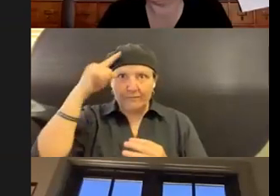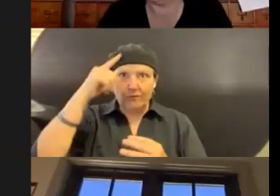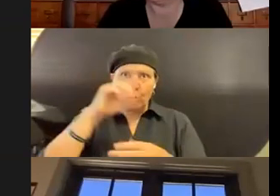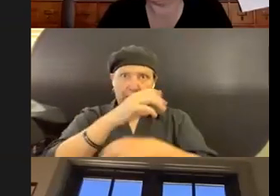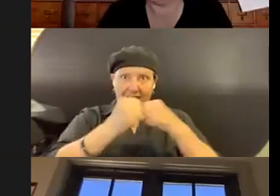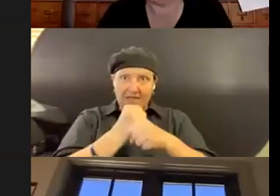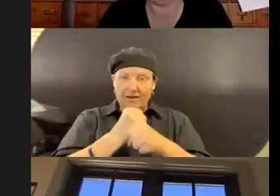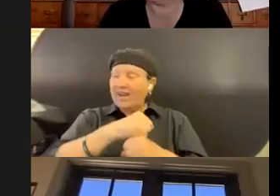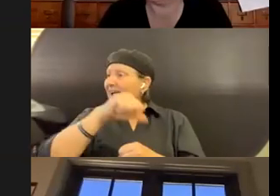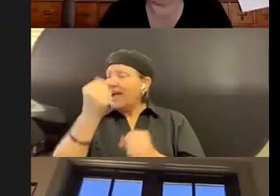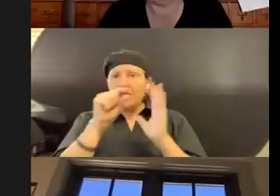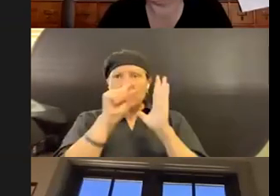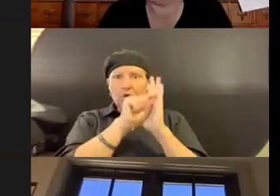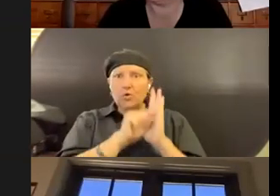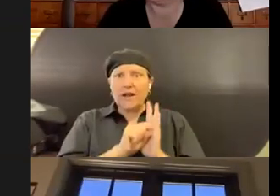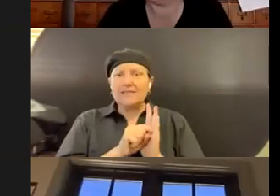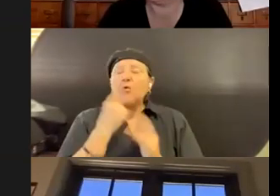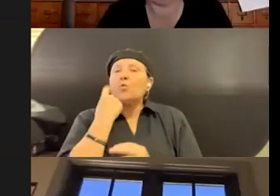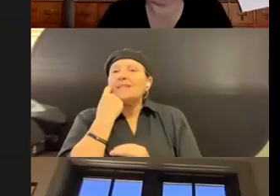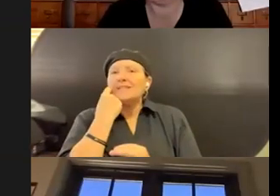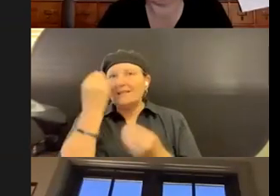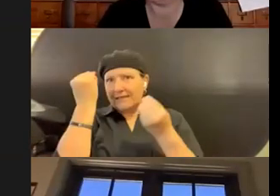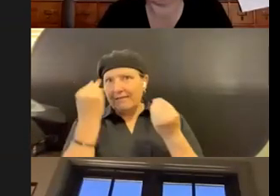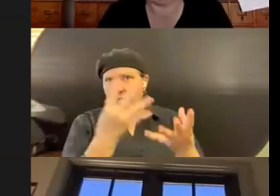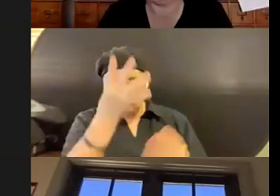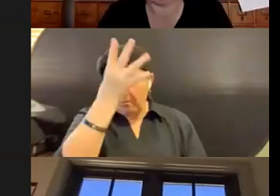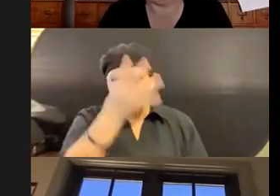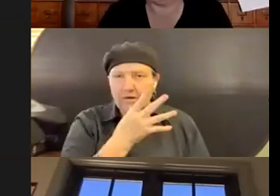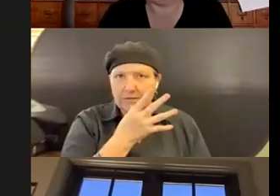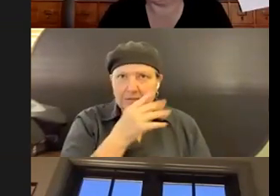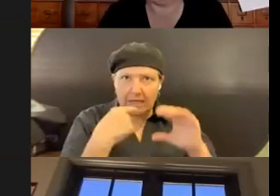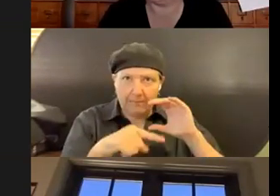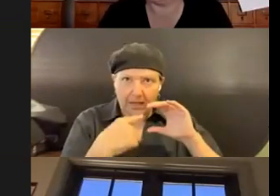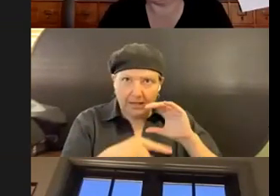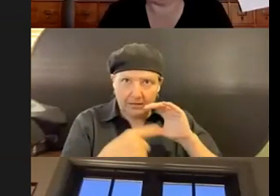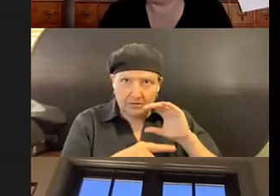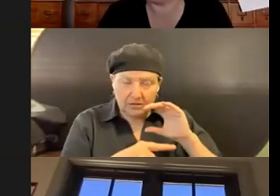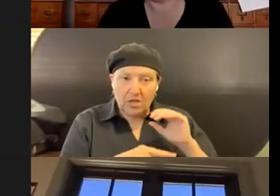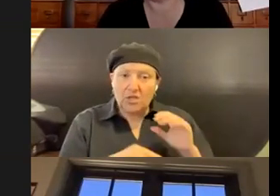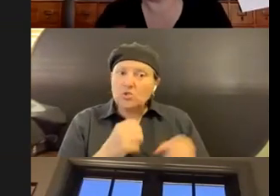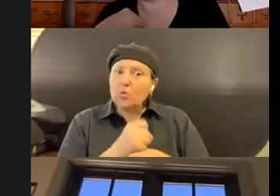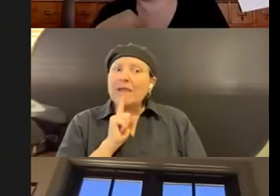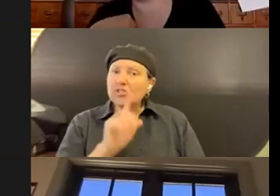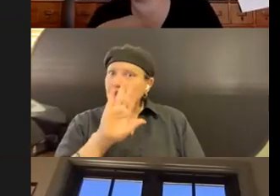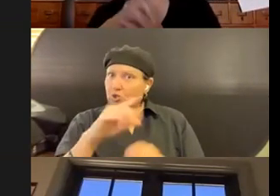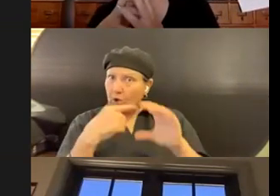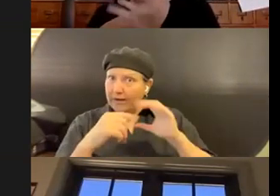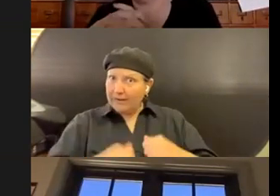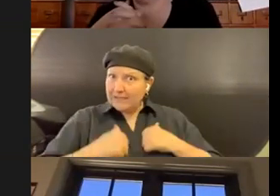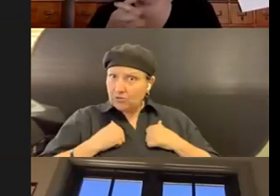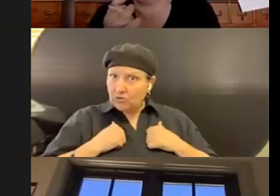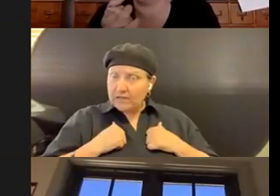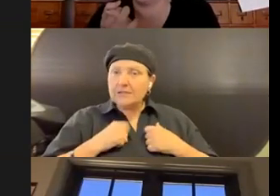recently have given them our parents, the parents' emails. So make sure your parent emails are correct in the main